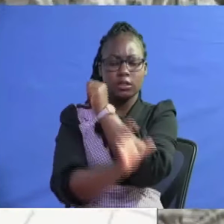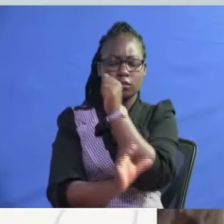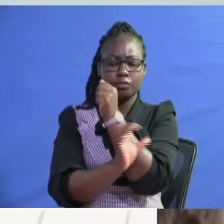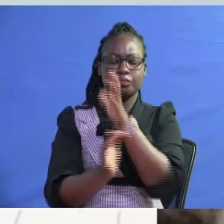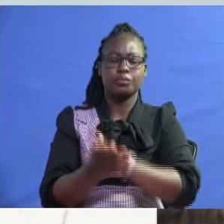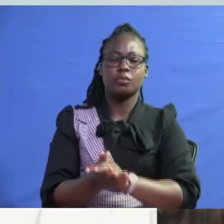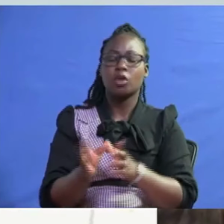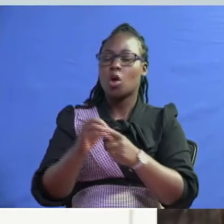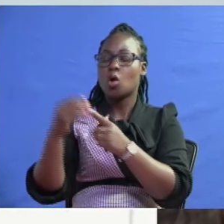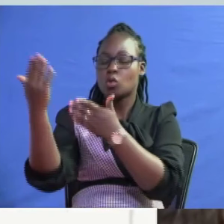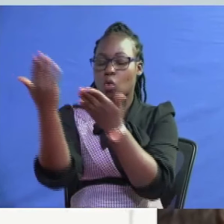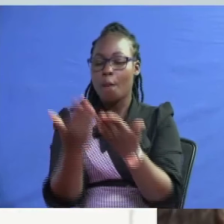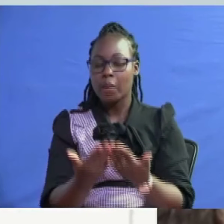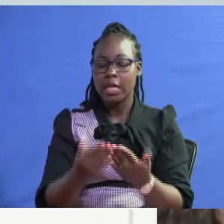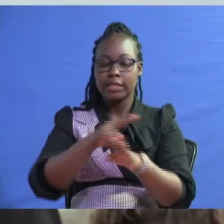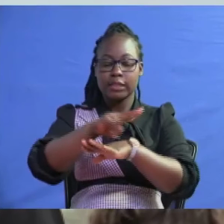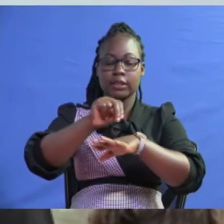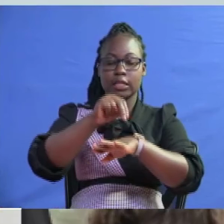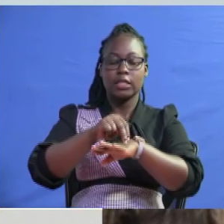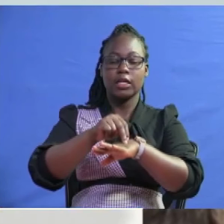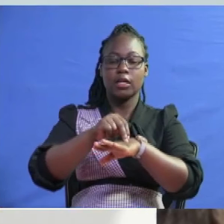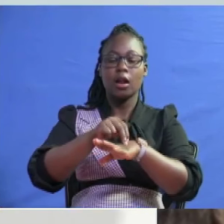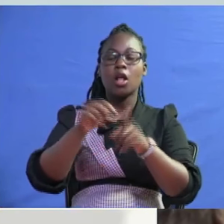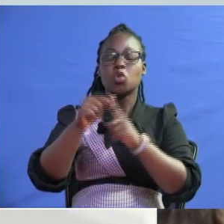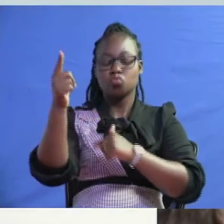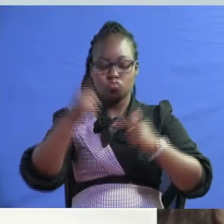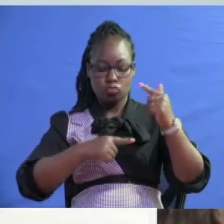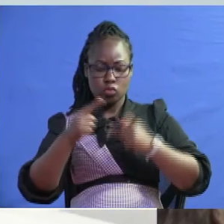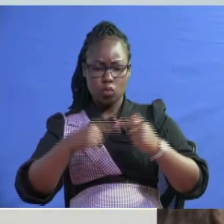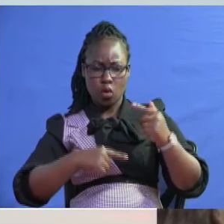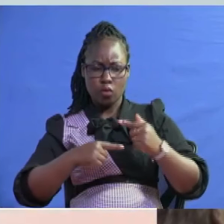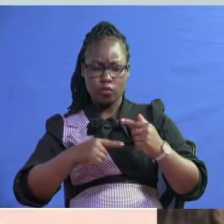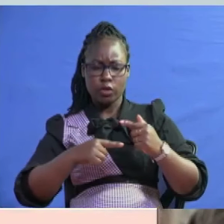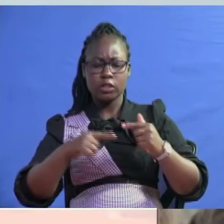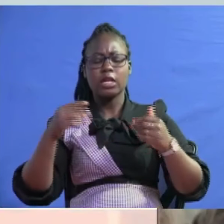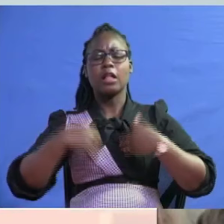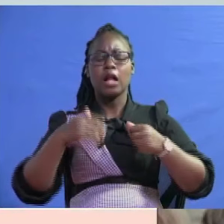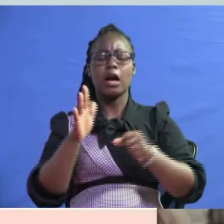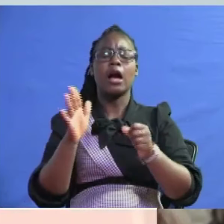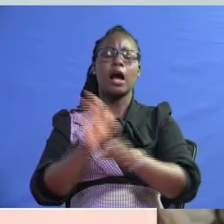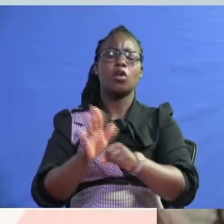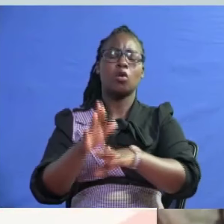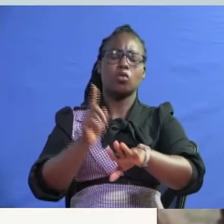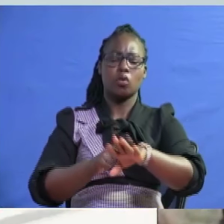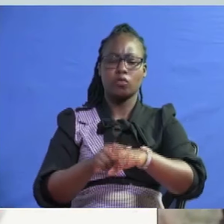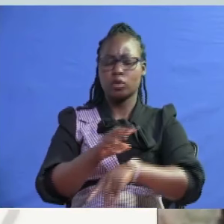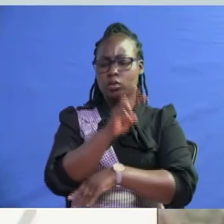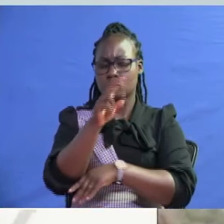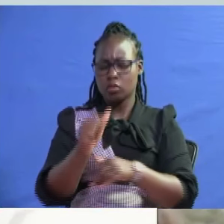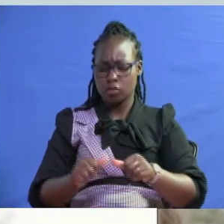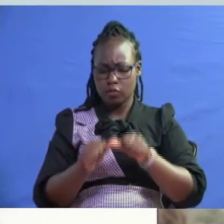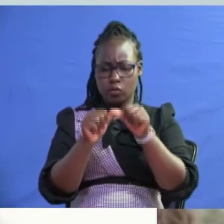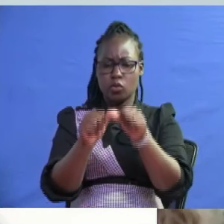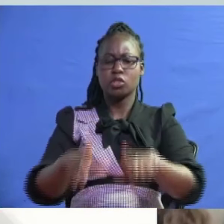To bring the nations to conflict, to sink a lot of times. We are going to continue